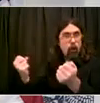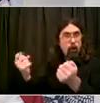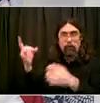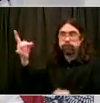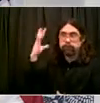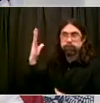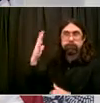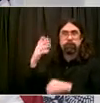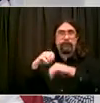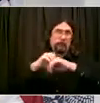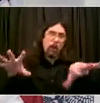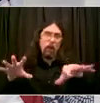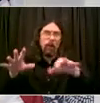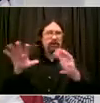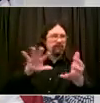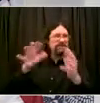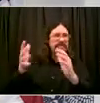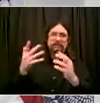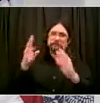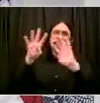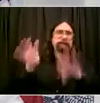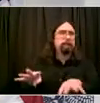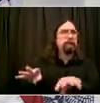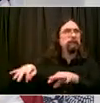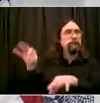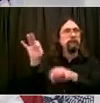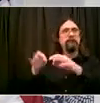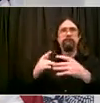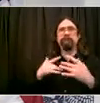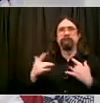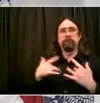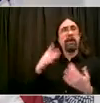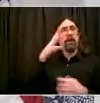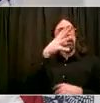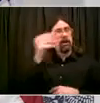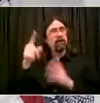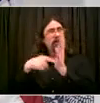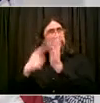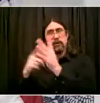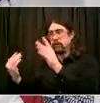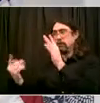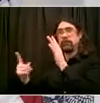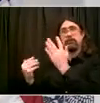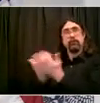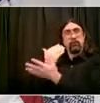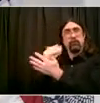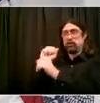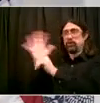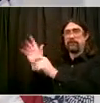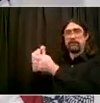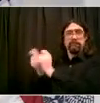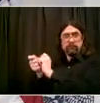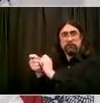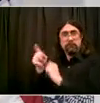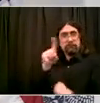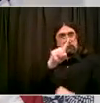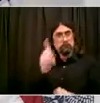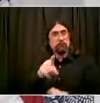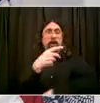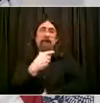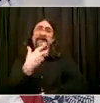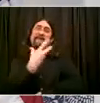infectious, how deadly. There's so many open questions. This is why we need a national mobilization to create as much